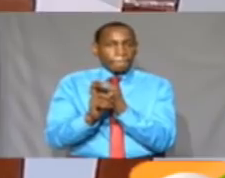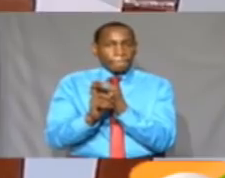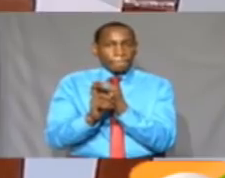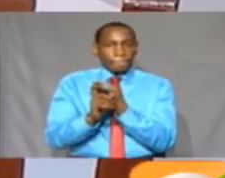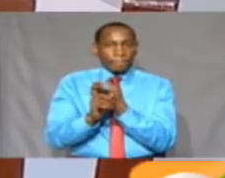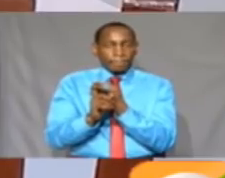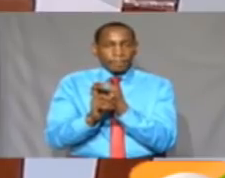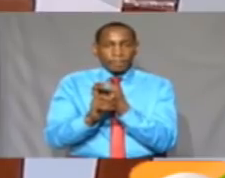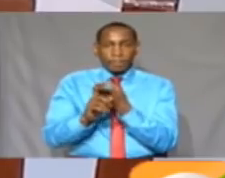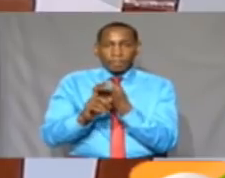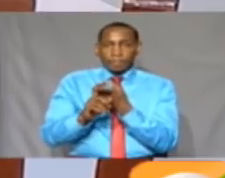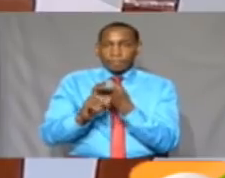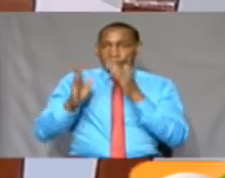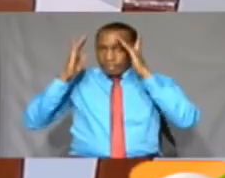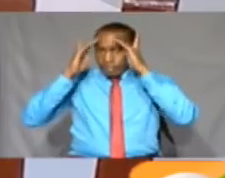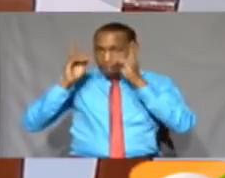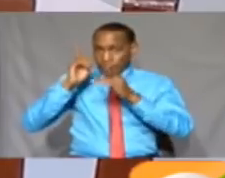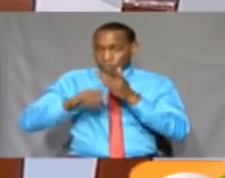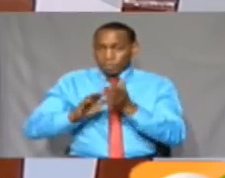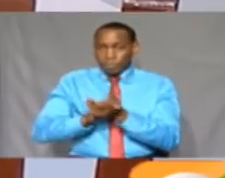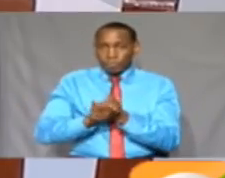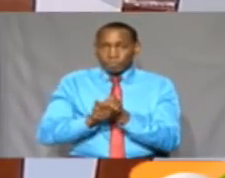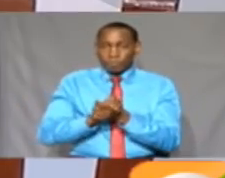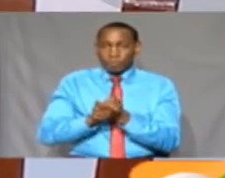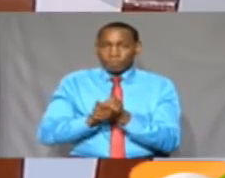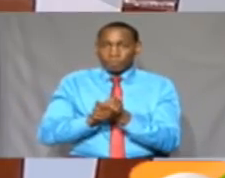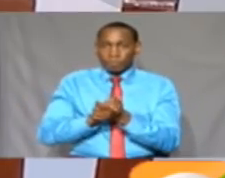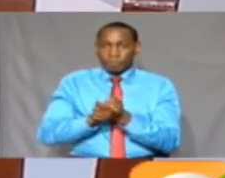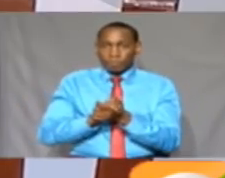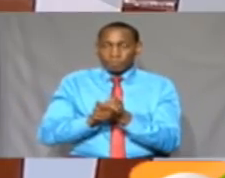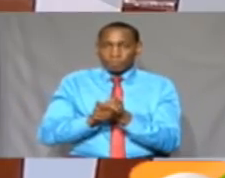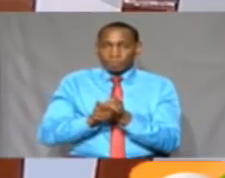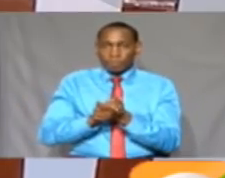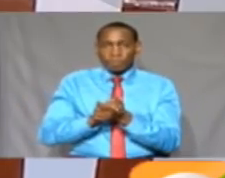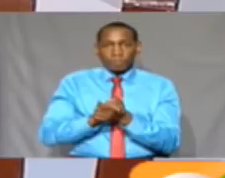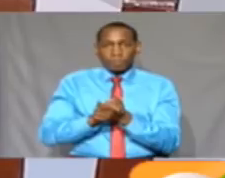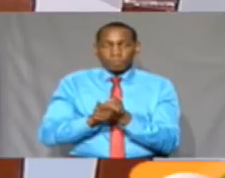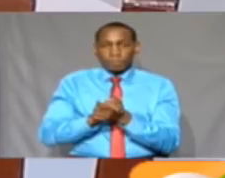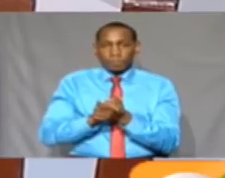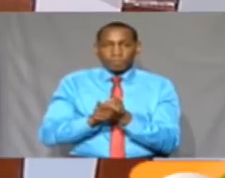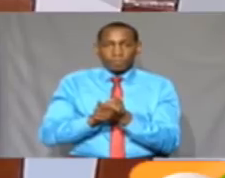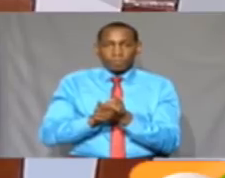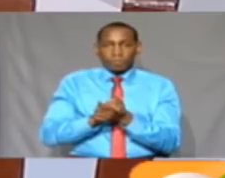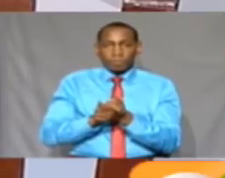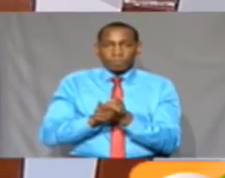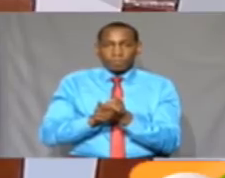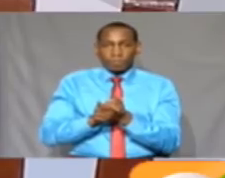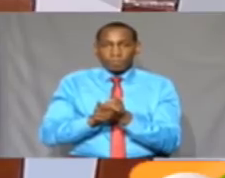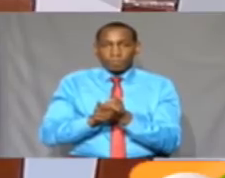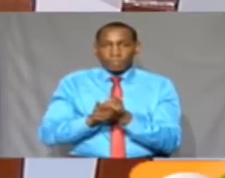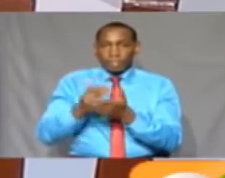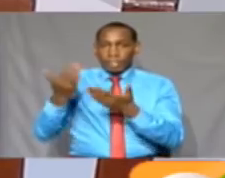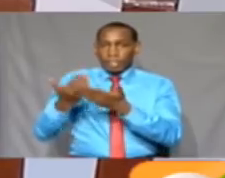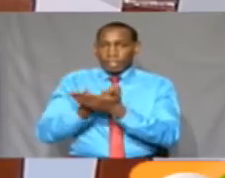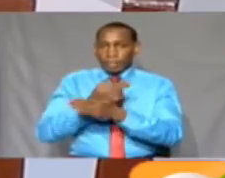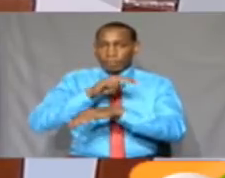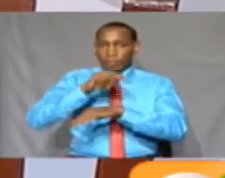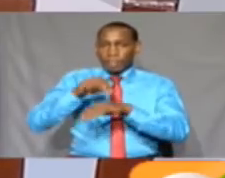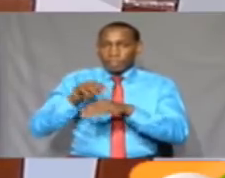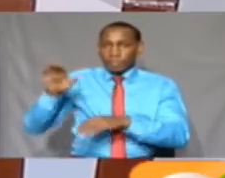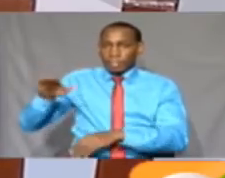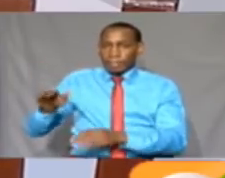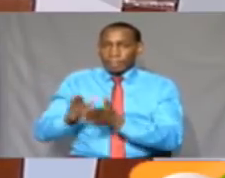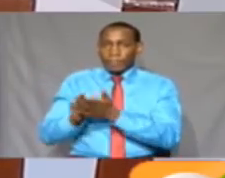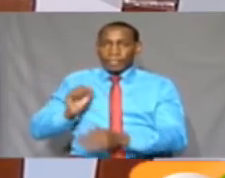he decides that he's going to kill the National Assembly and the Senate as we know